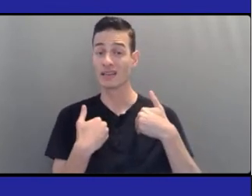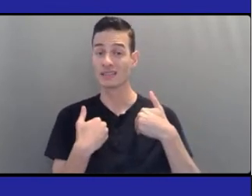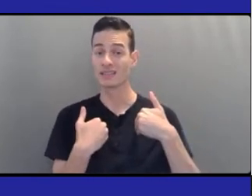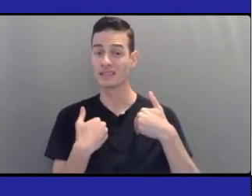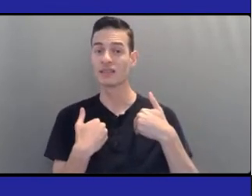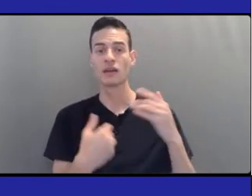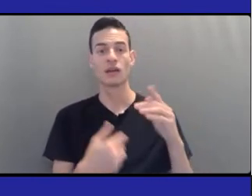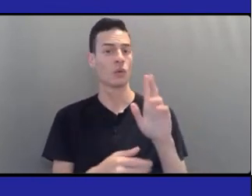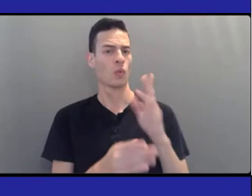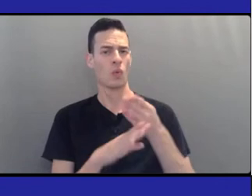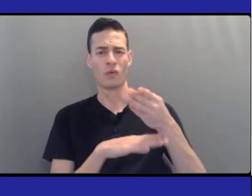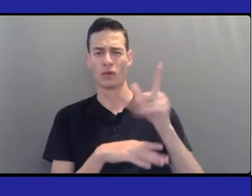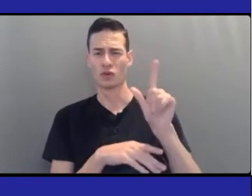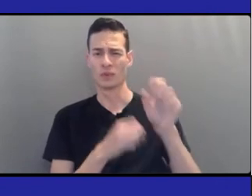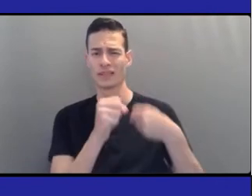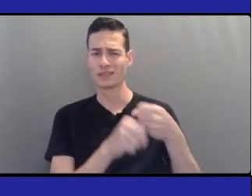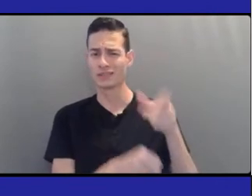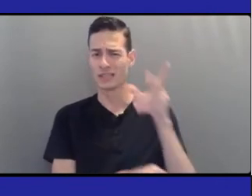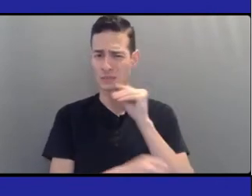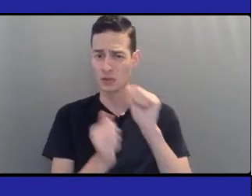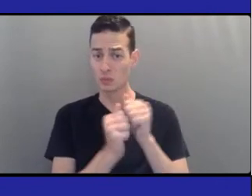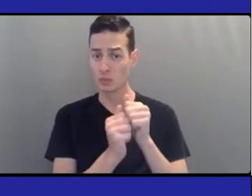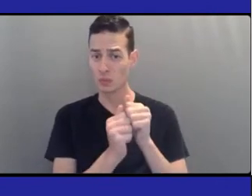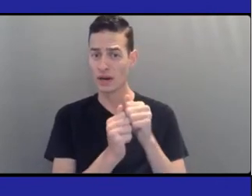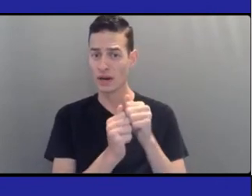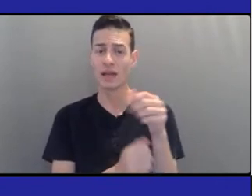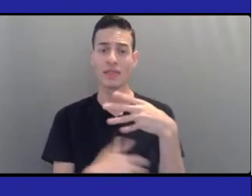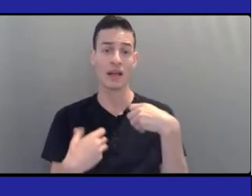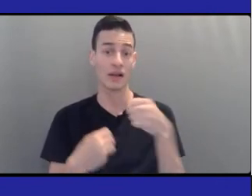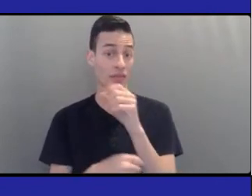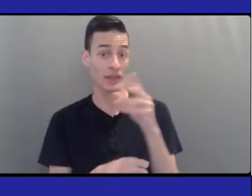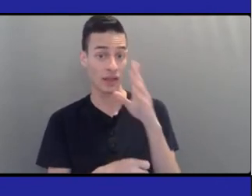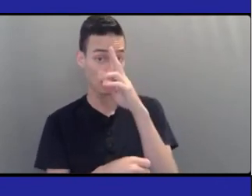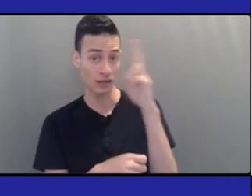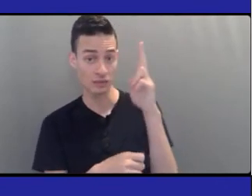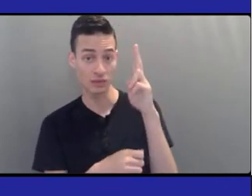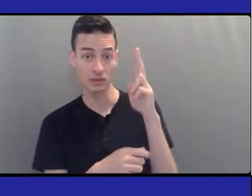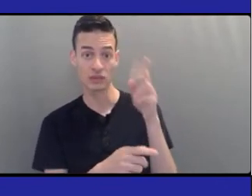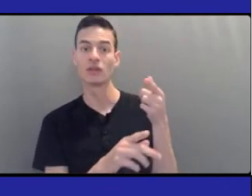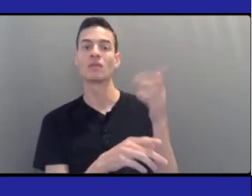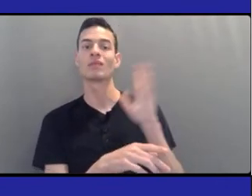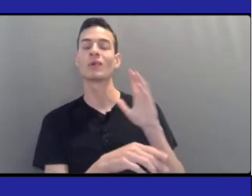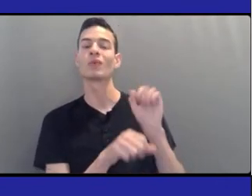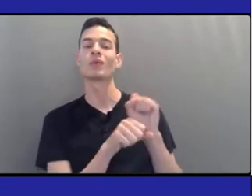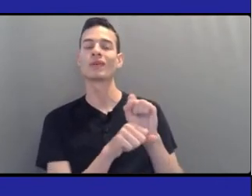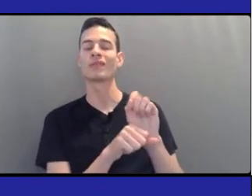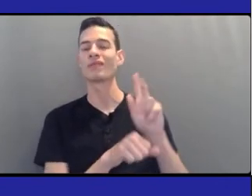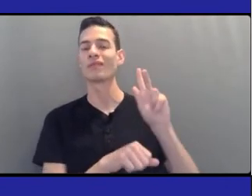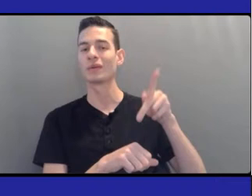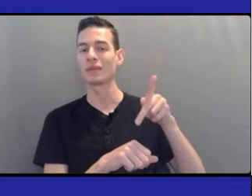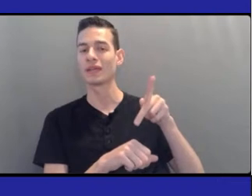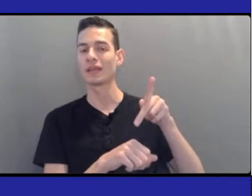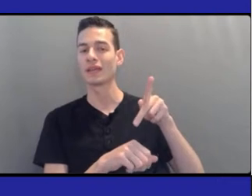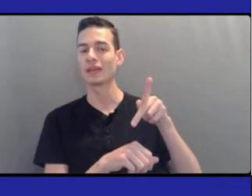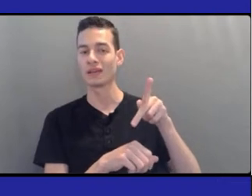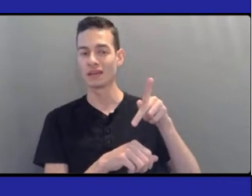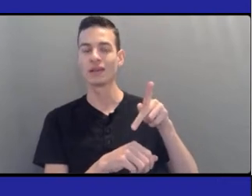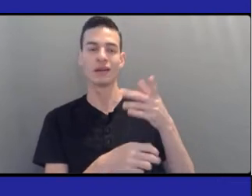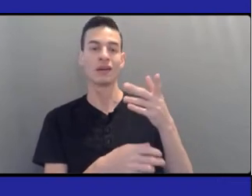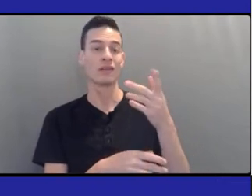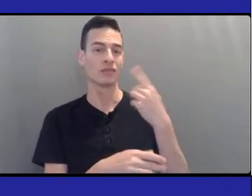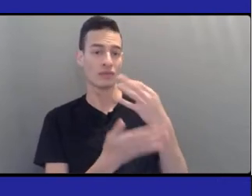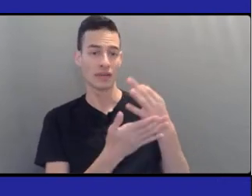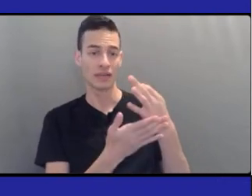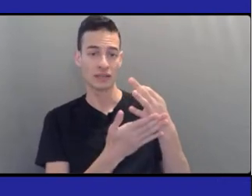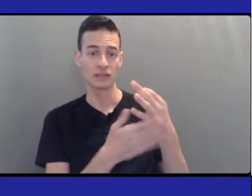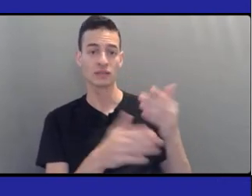as the Vice President for Finance, the corporate office. Carla Silverman, who has a